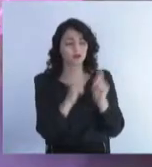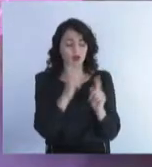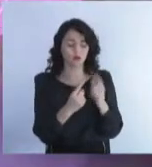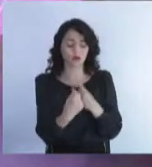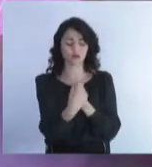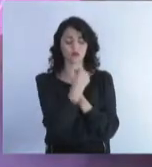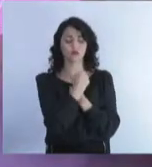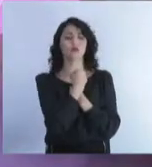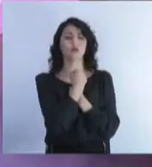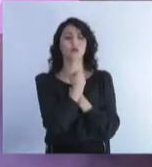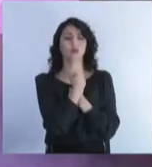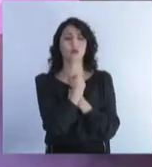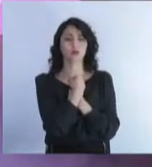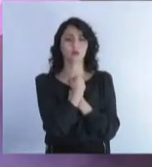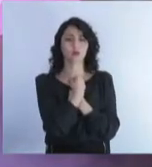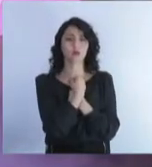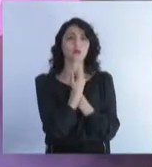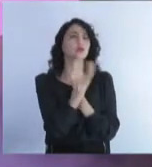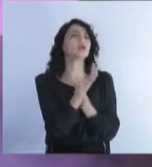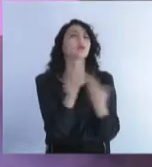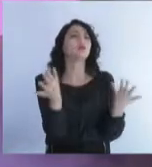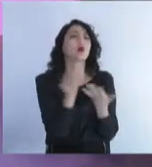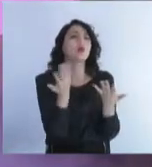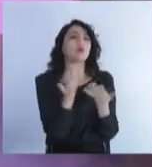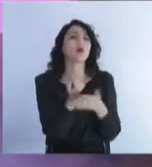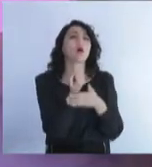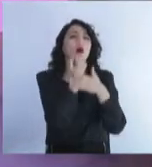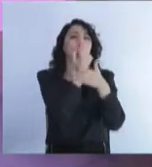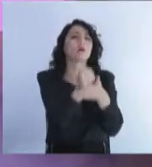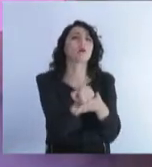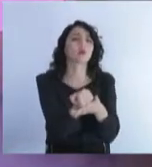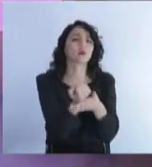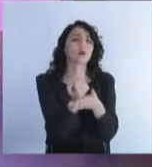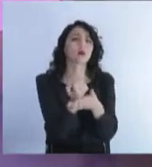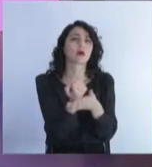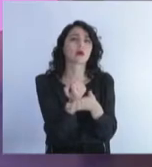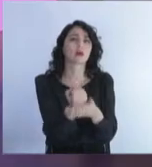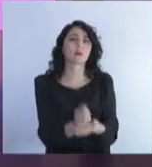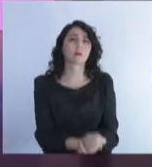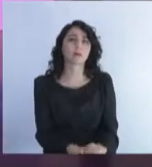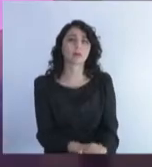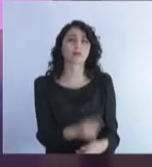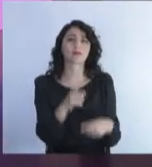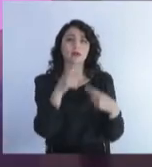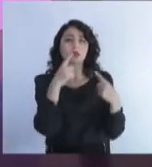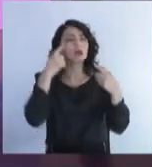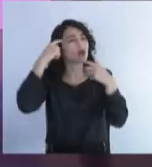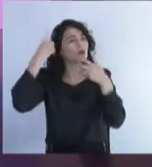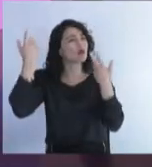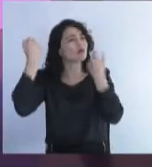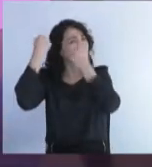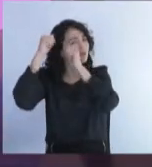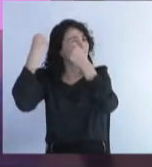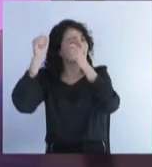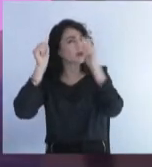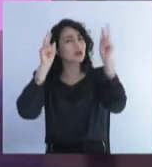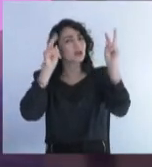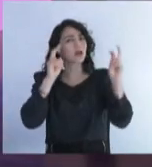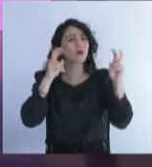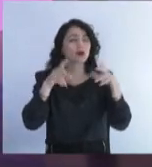themselves. How do you recommend us to train our social